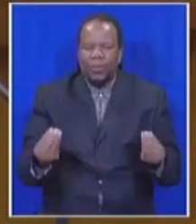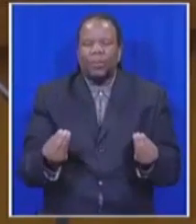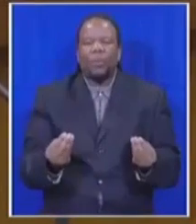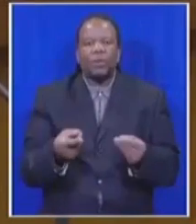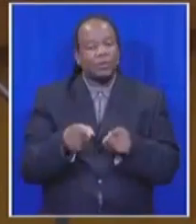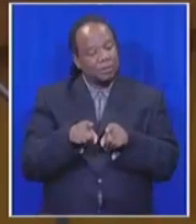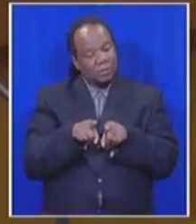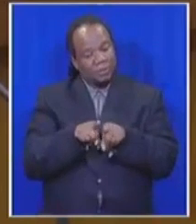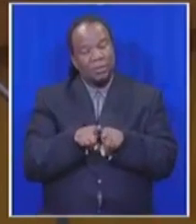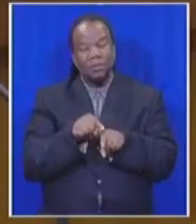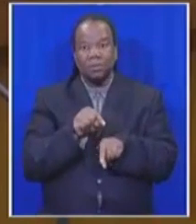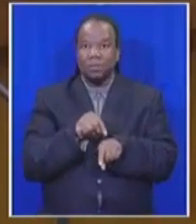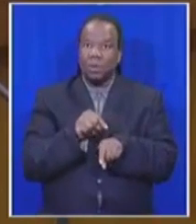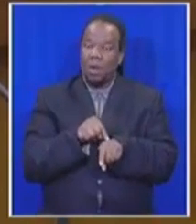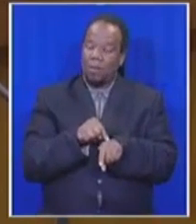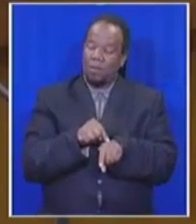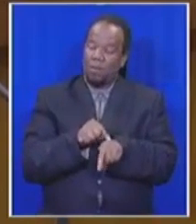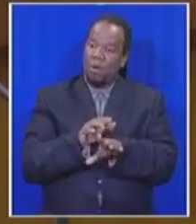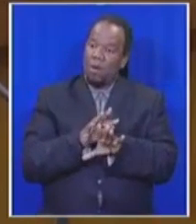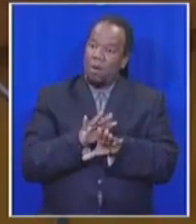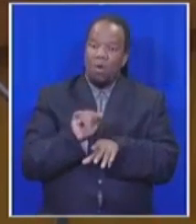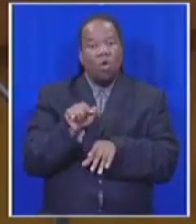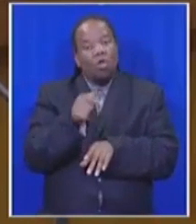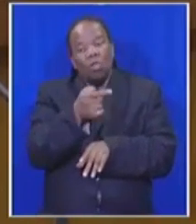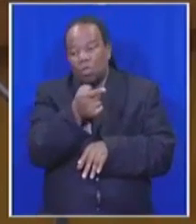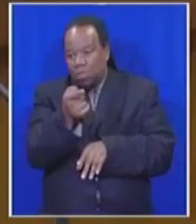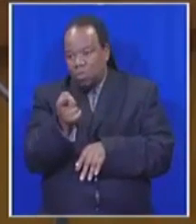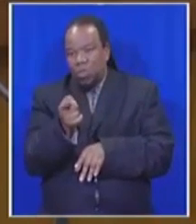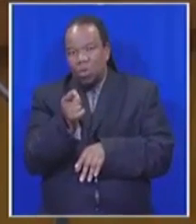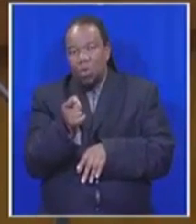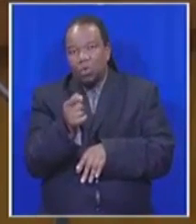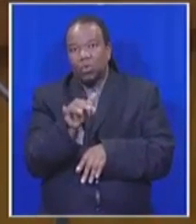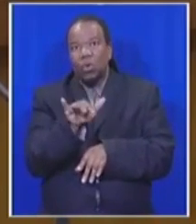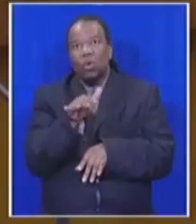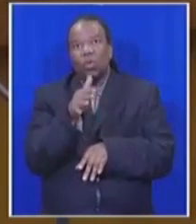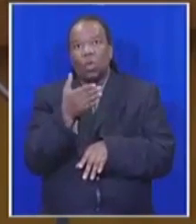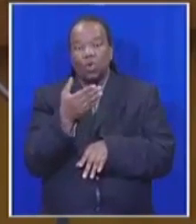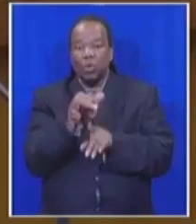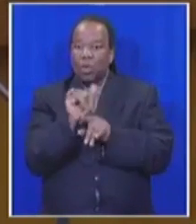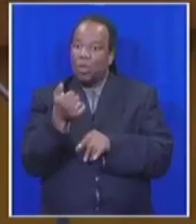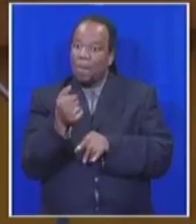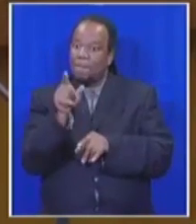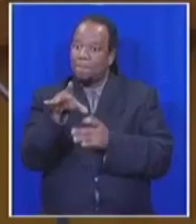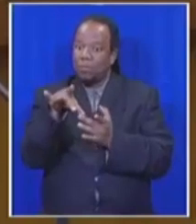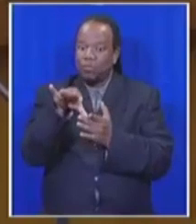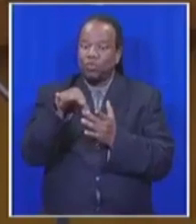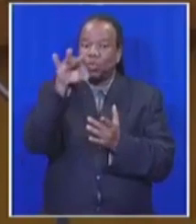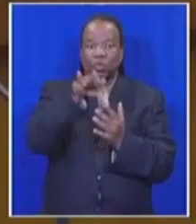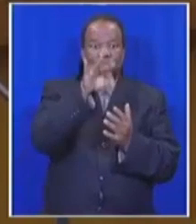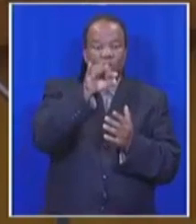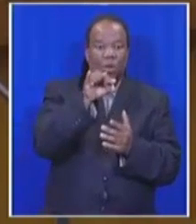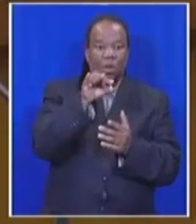time acting without any delay against those who manipulated our candidate selection processes for their